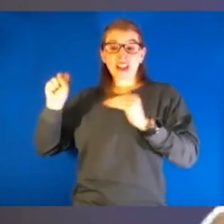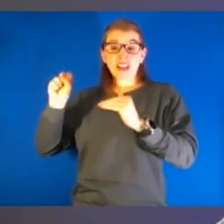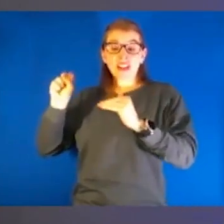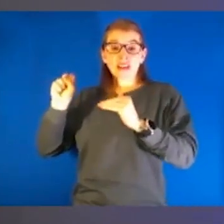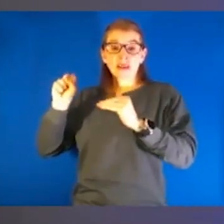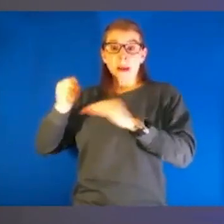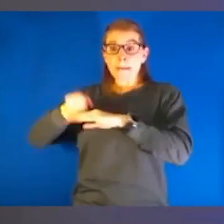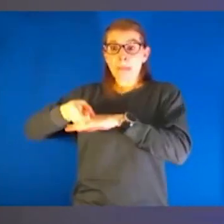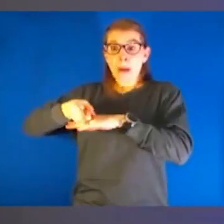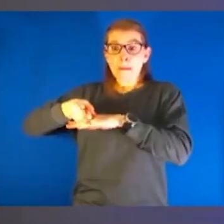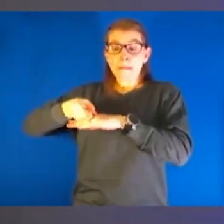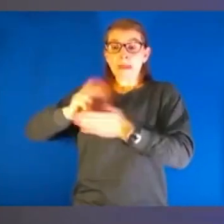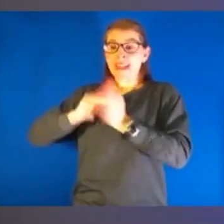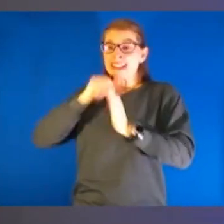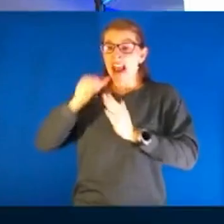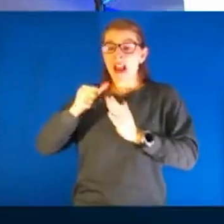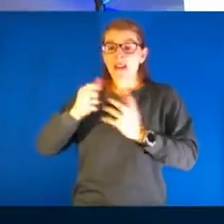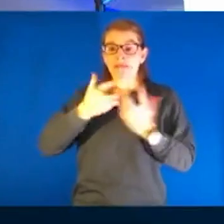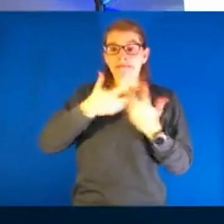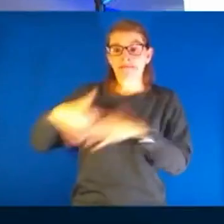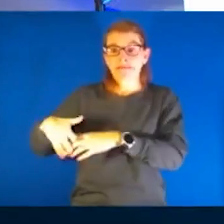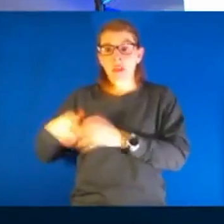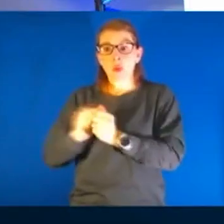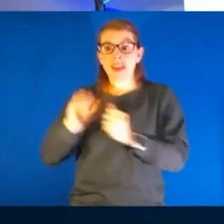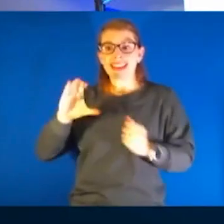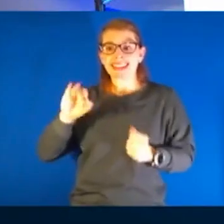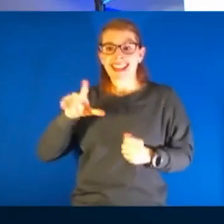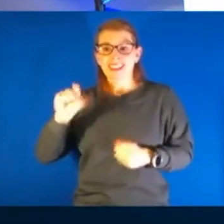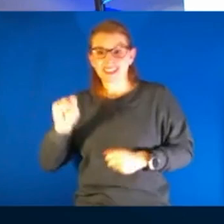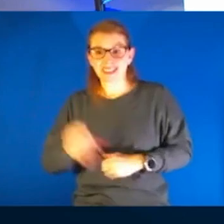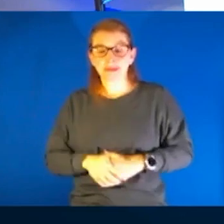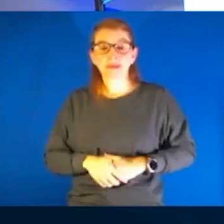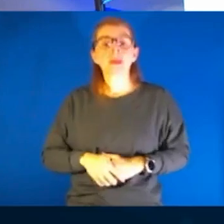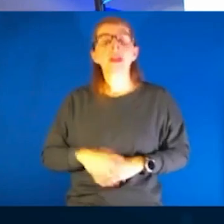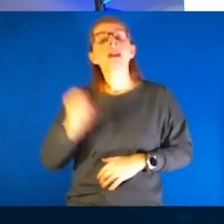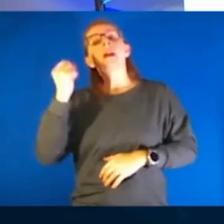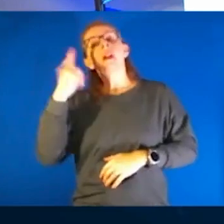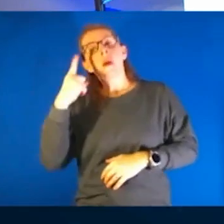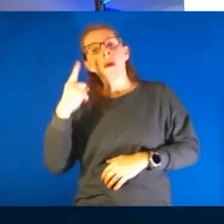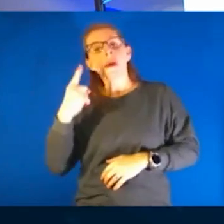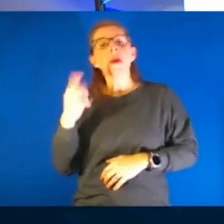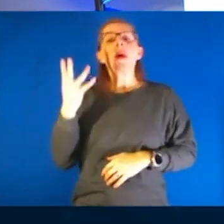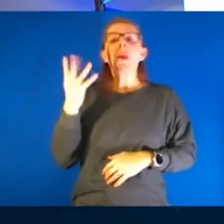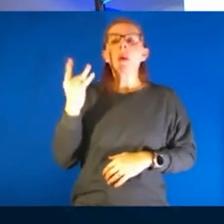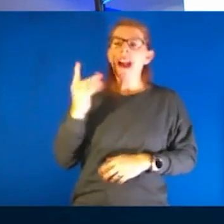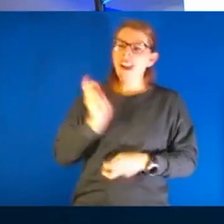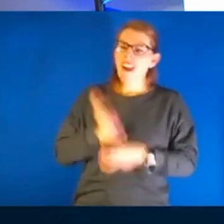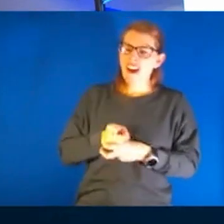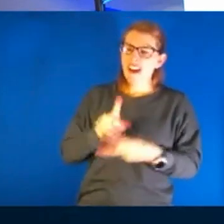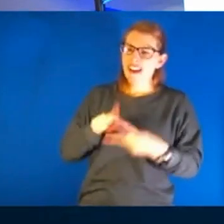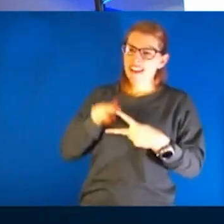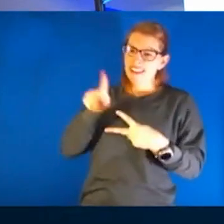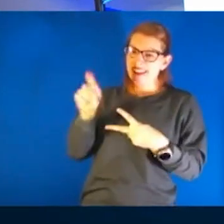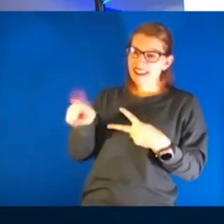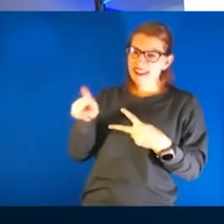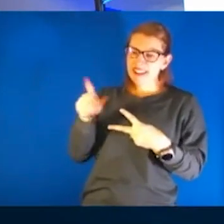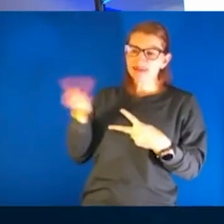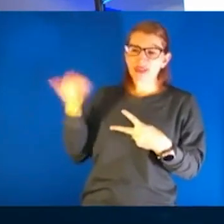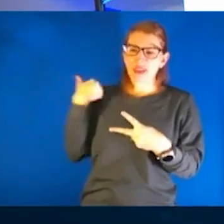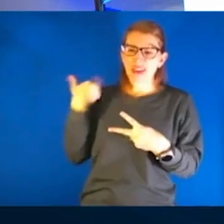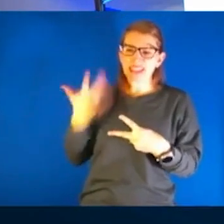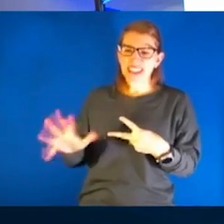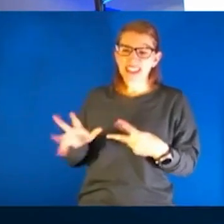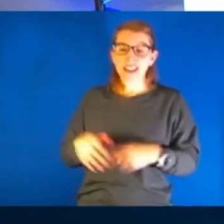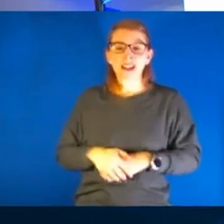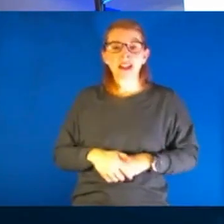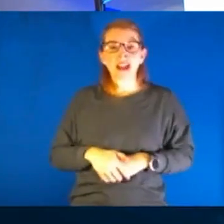your cells. Got it. So why is it so hard, Hawk? I know I've asked you this question before. I'll try to answer and then